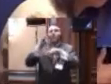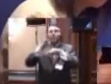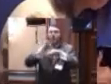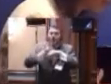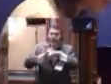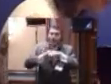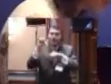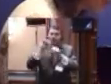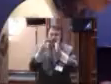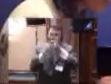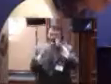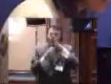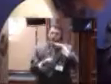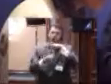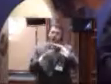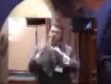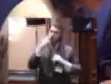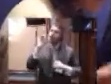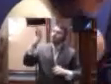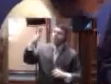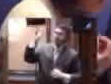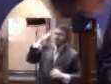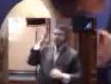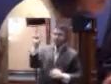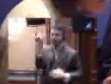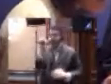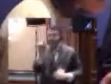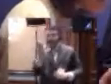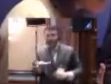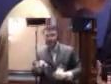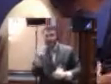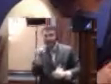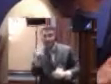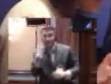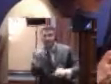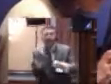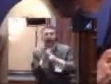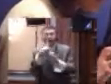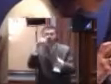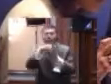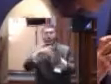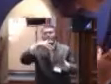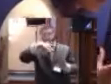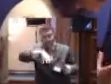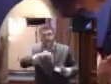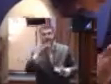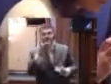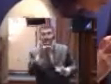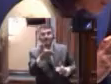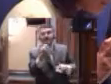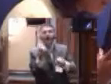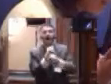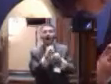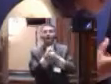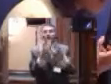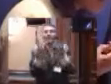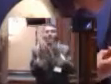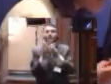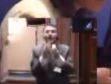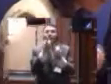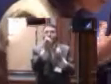Mac Maharaj referred to earlier. And in essence, in the